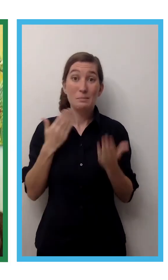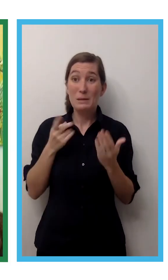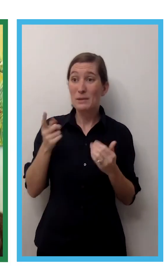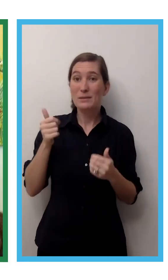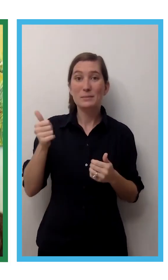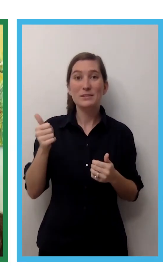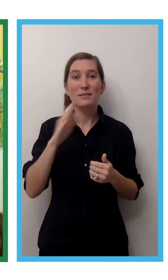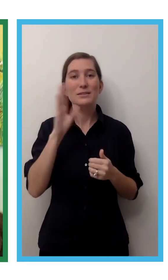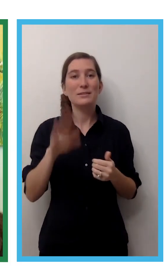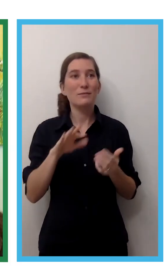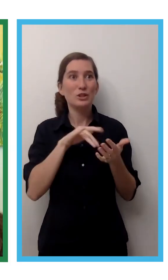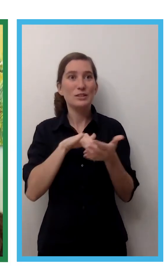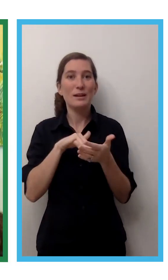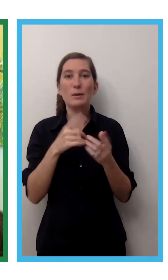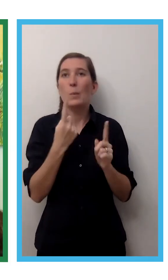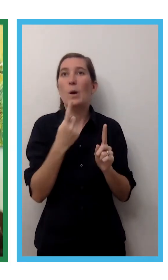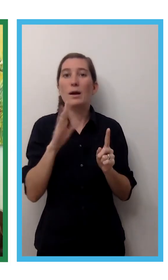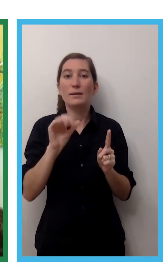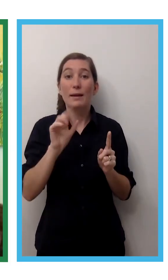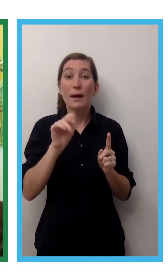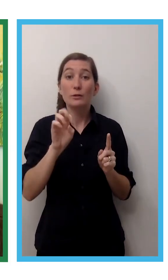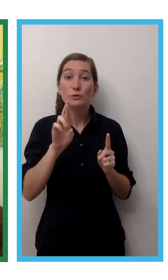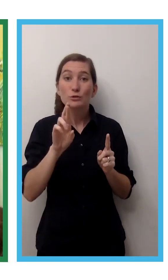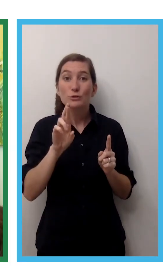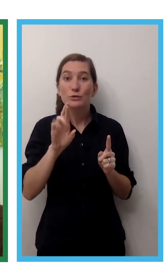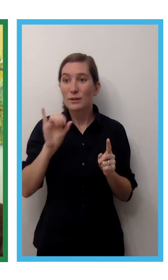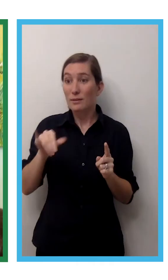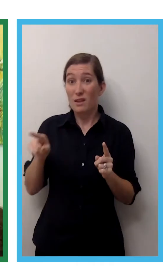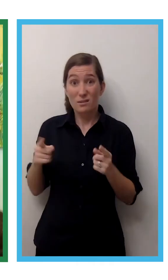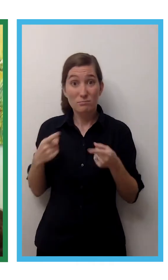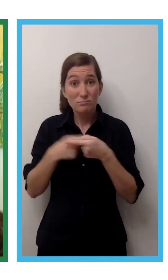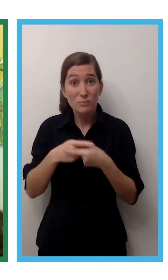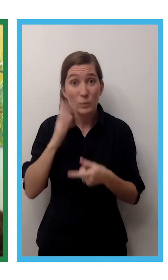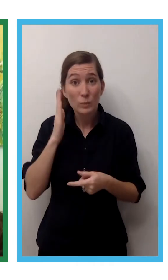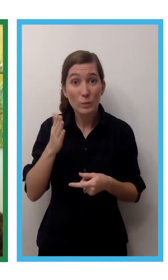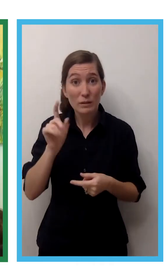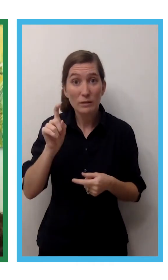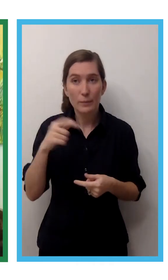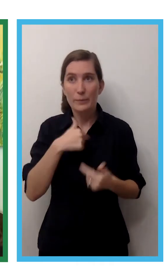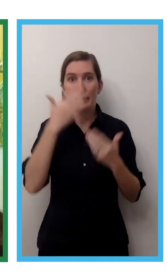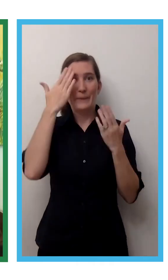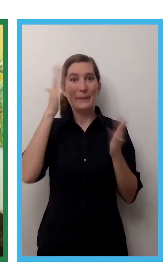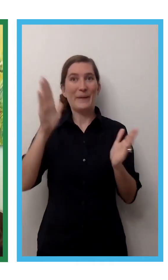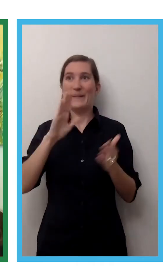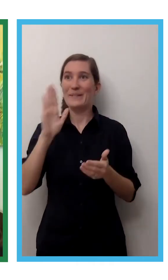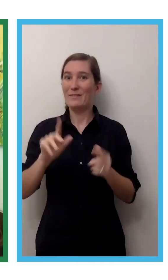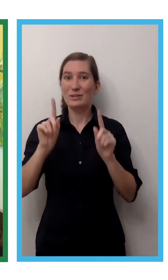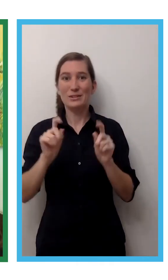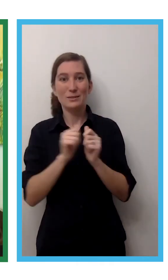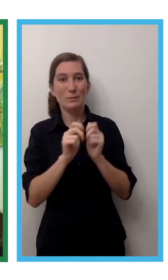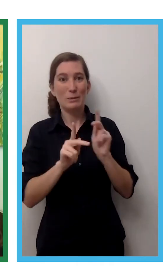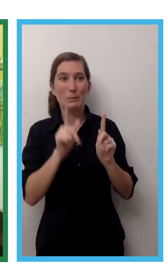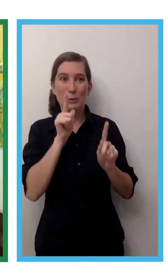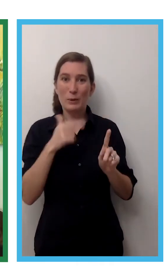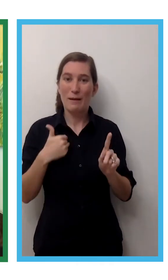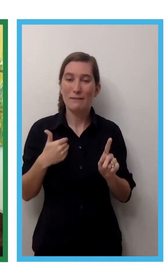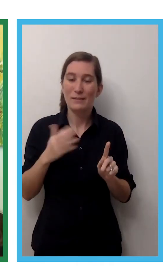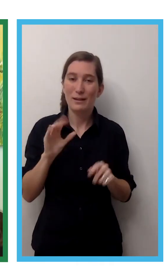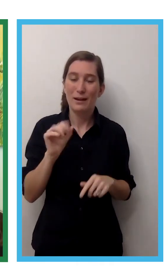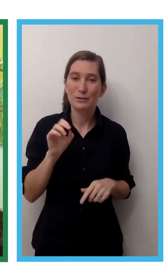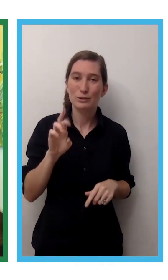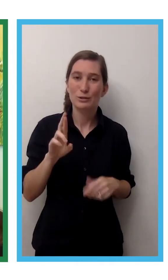think that when you're looking at any research, whether it's the news or what have you, it's, you know, what is your source? Where's it coming